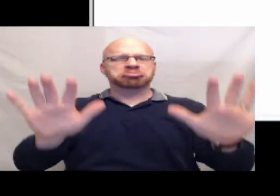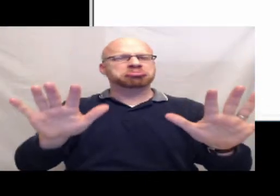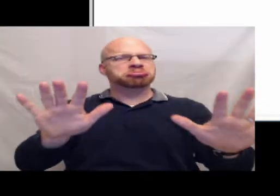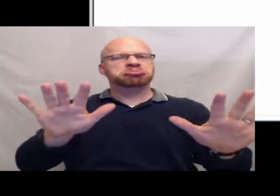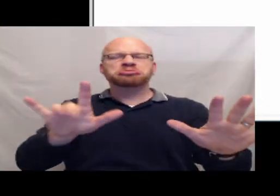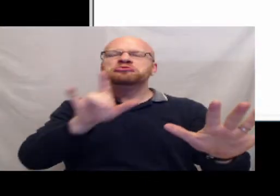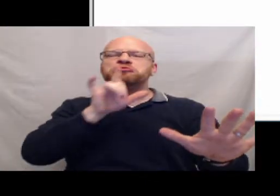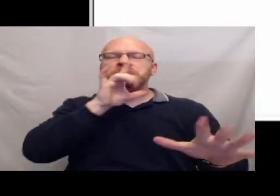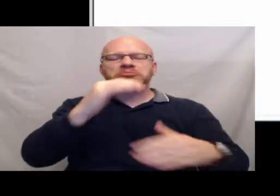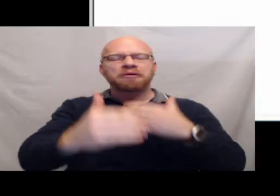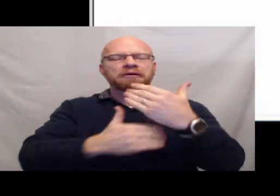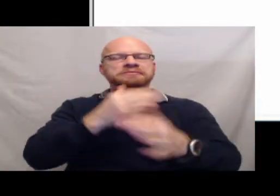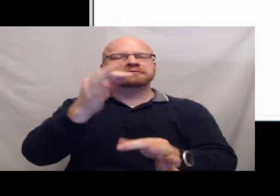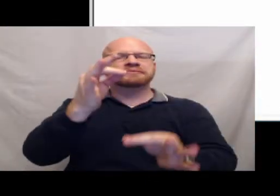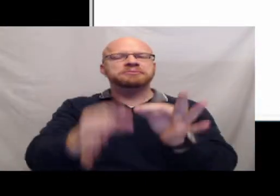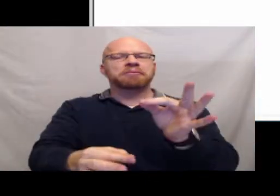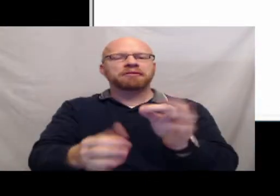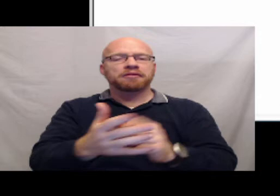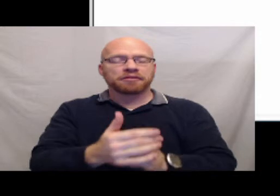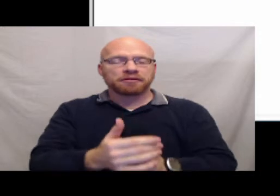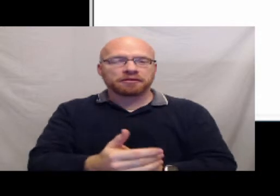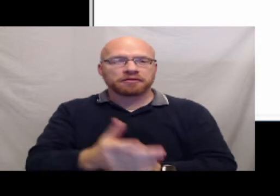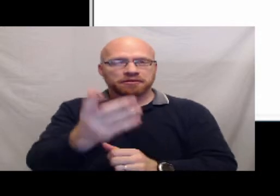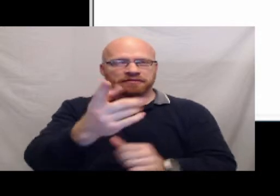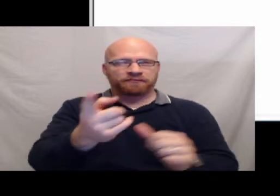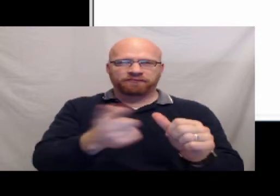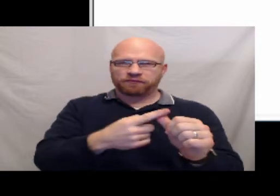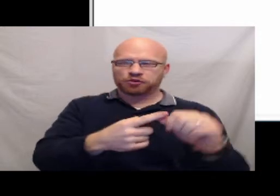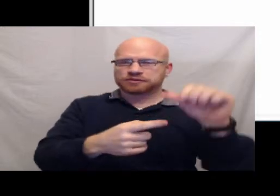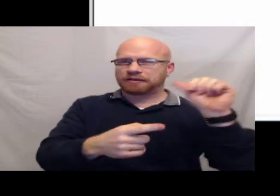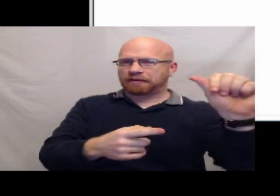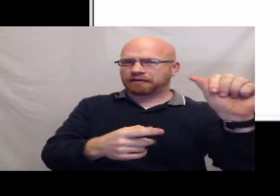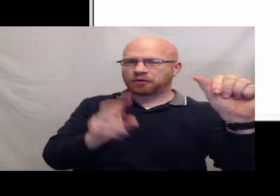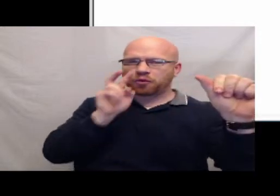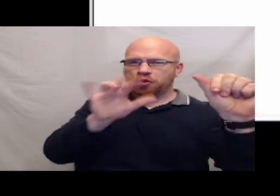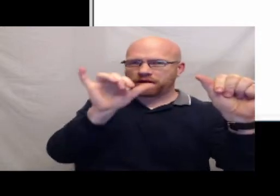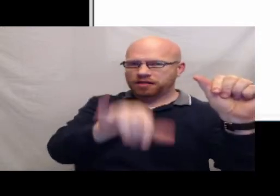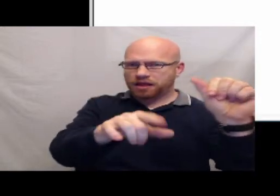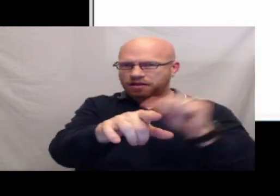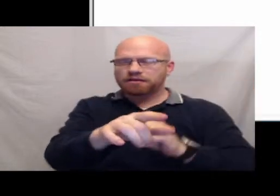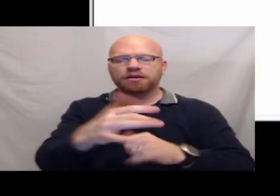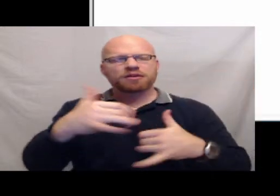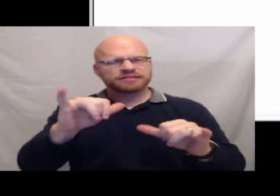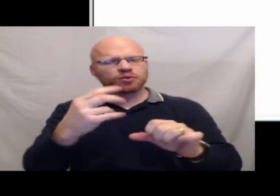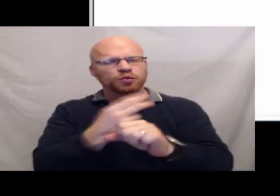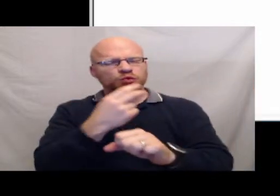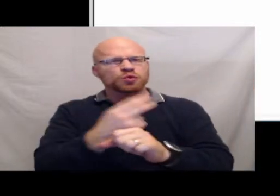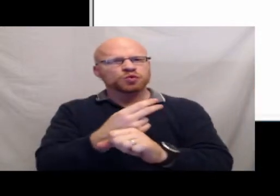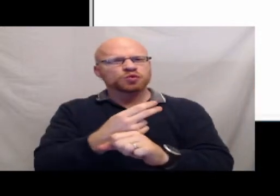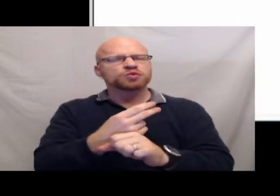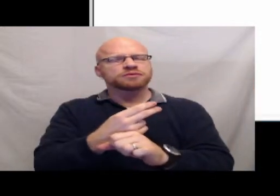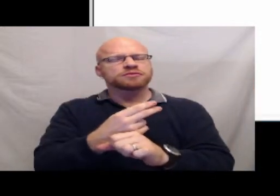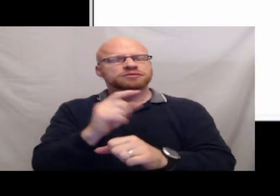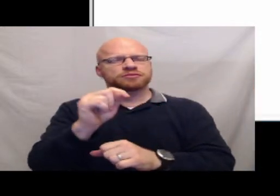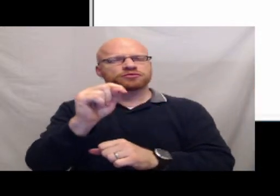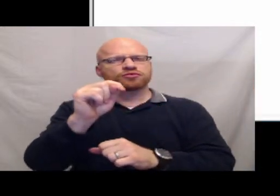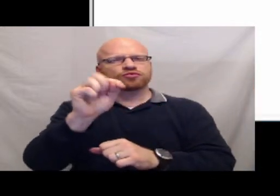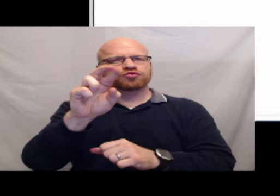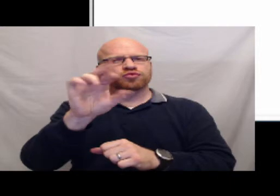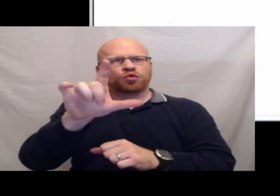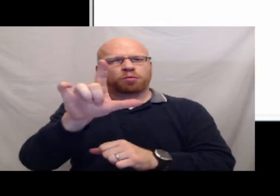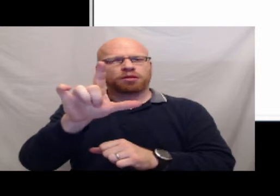out. The process is simple. It's the same as we've already done. We have our A example, which is x squared